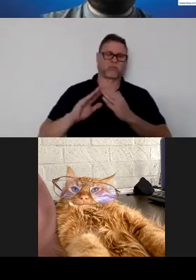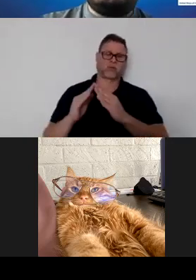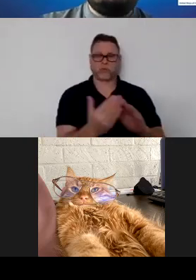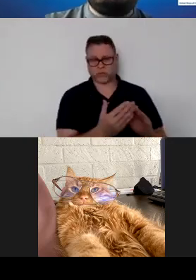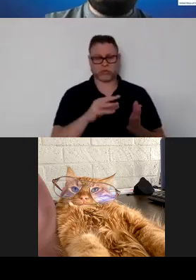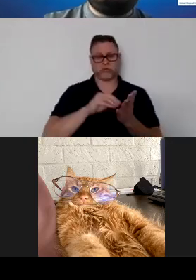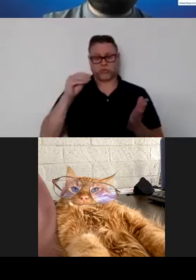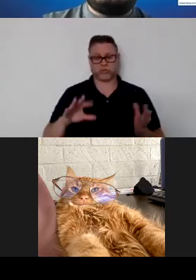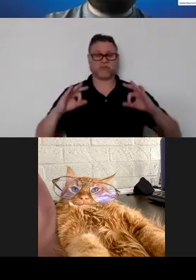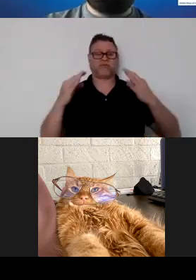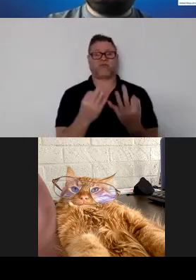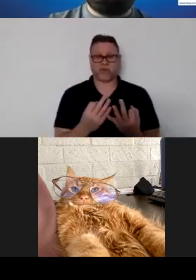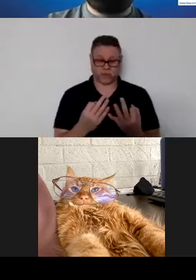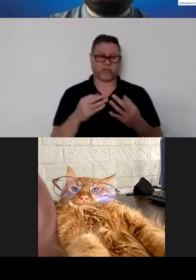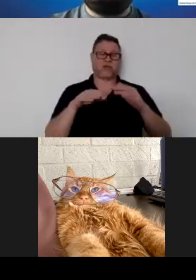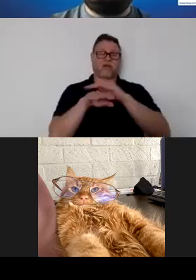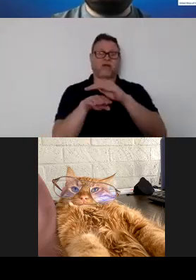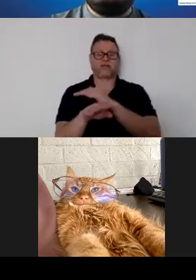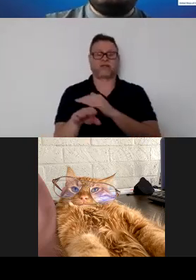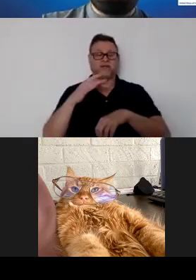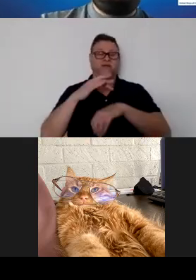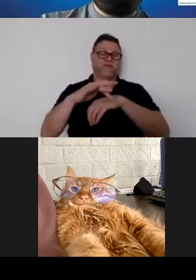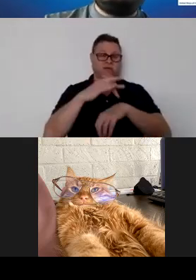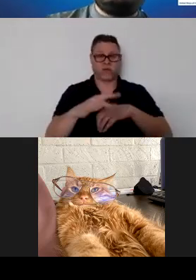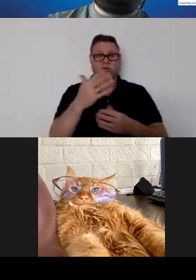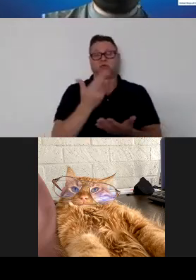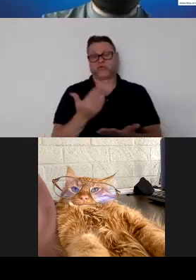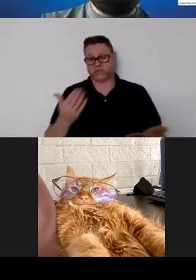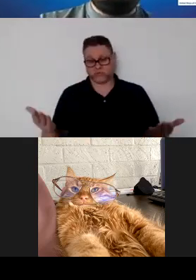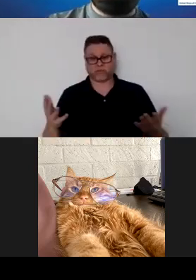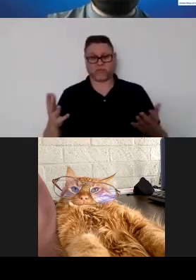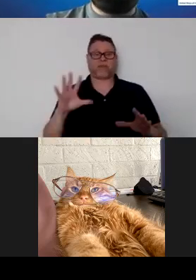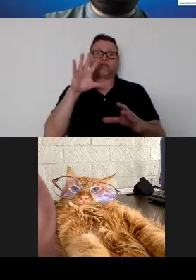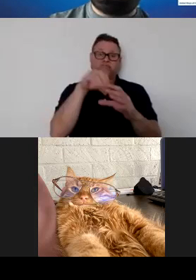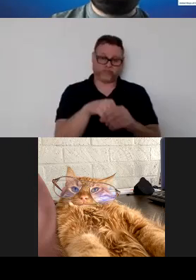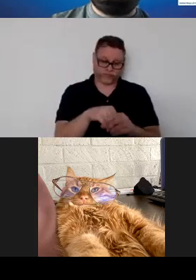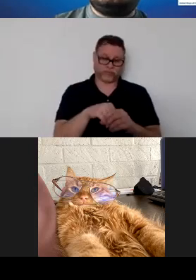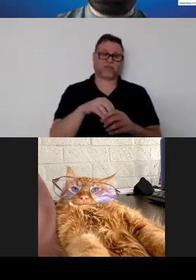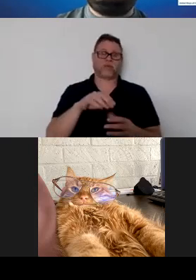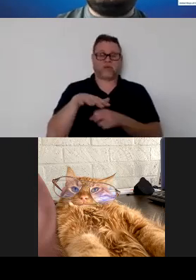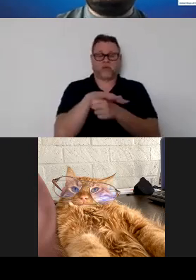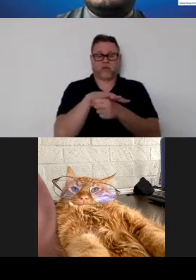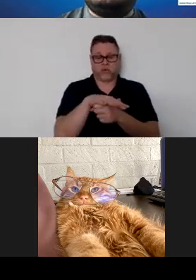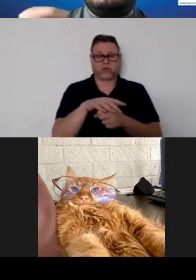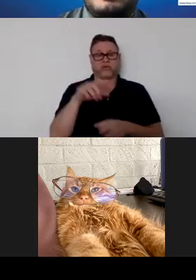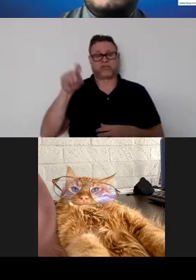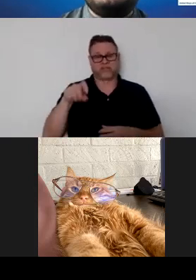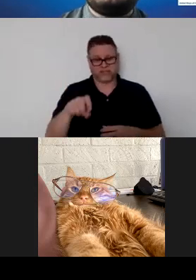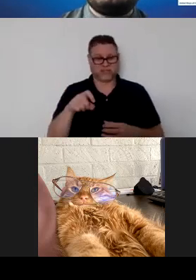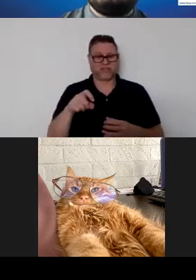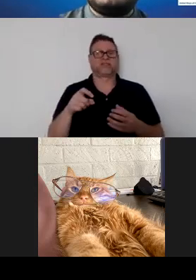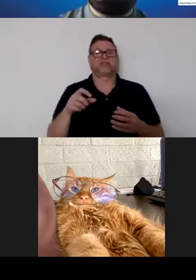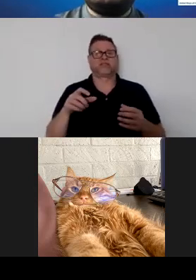for their part, are more likely to access available resources when they have been a part of the local needs and resource and assets